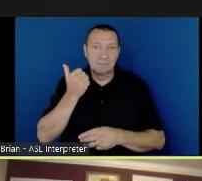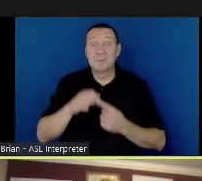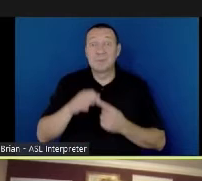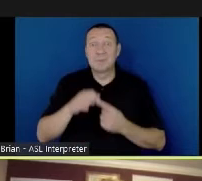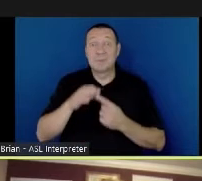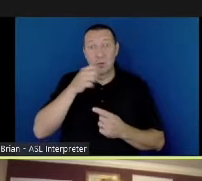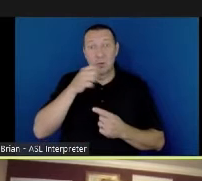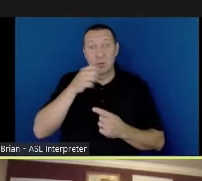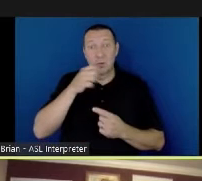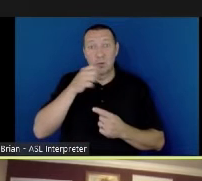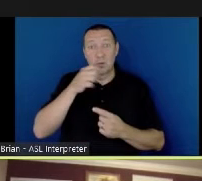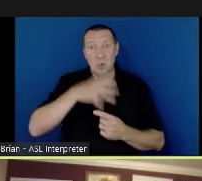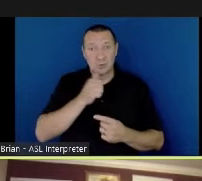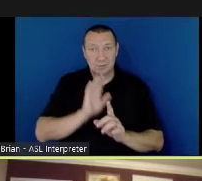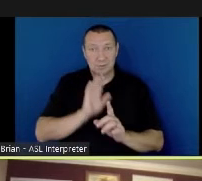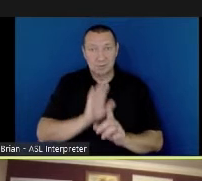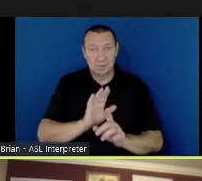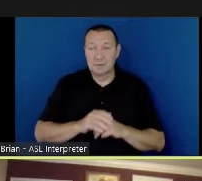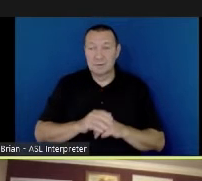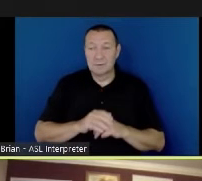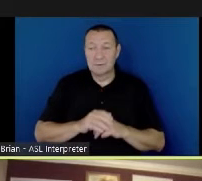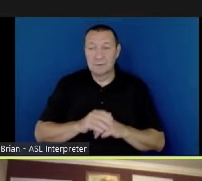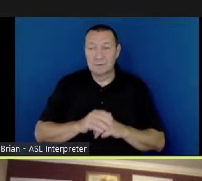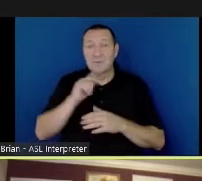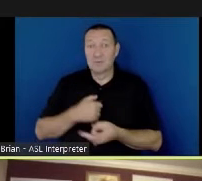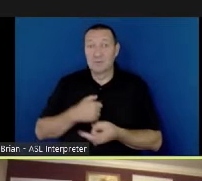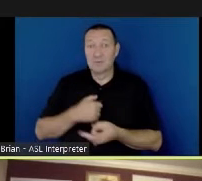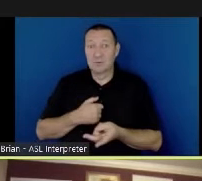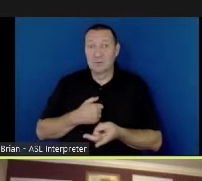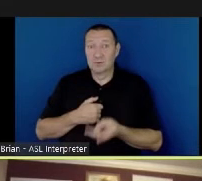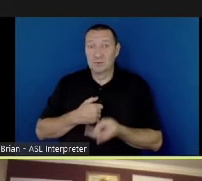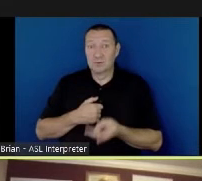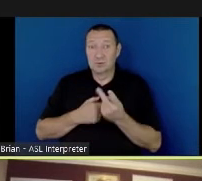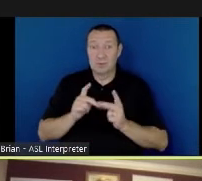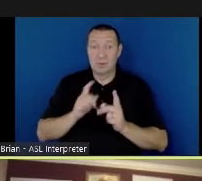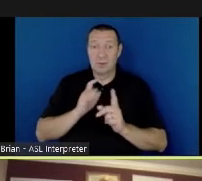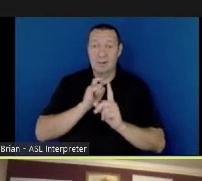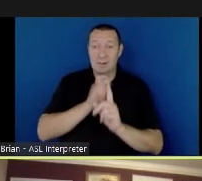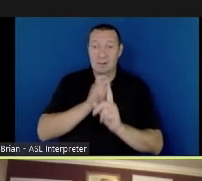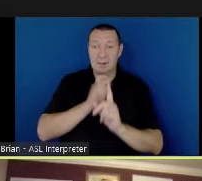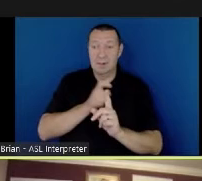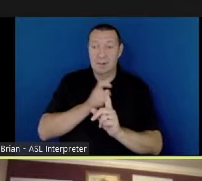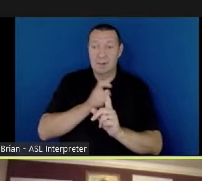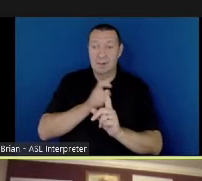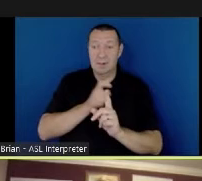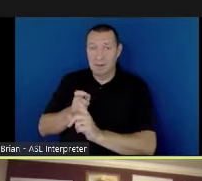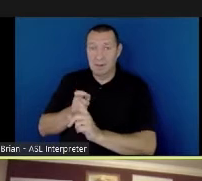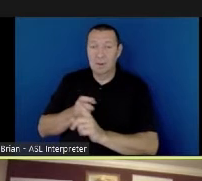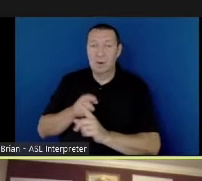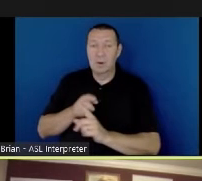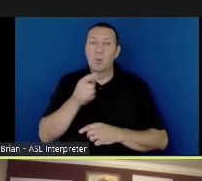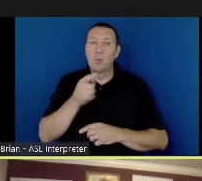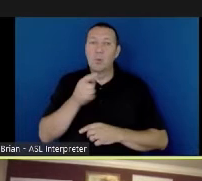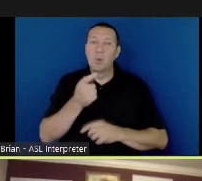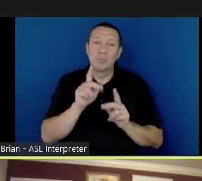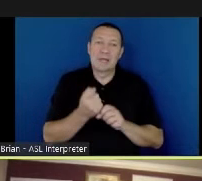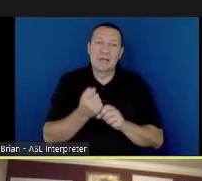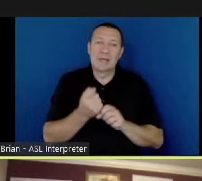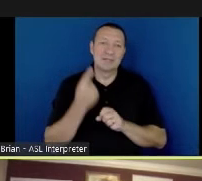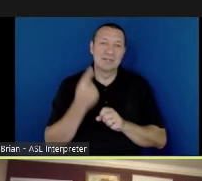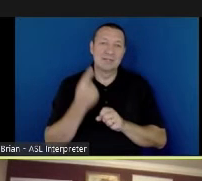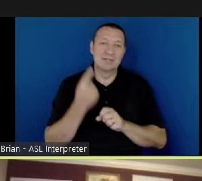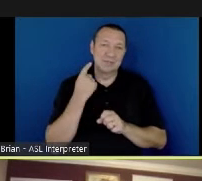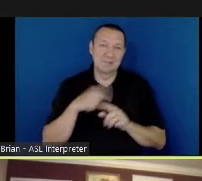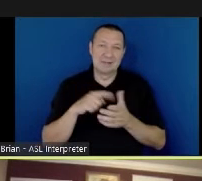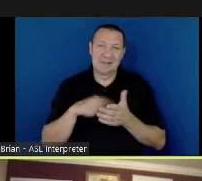girls. Tonight, we have 2 awardees. One was to be for last year, but we didn't have the opportunity